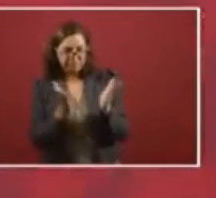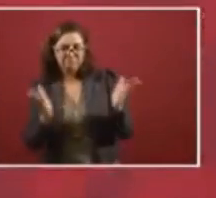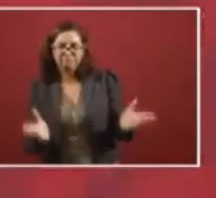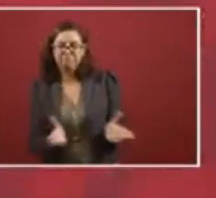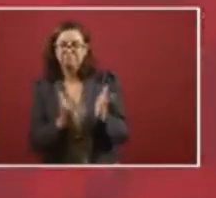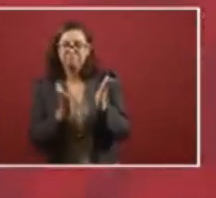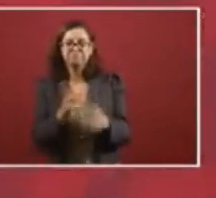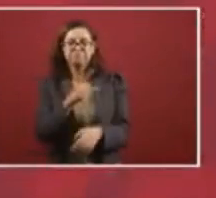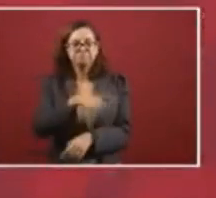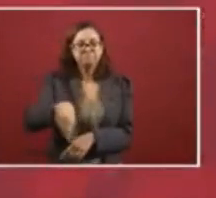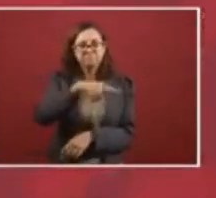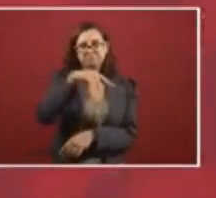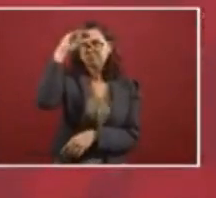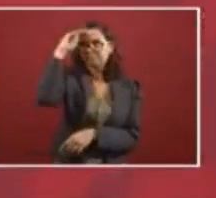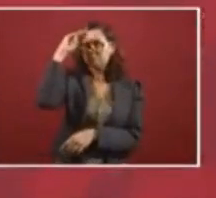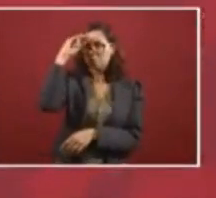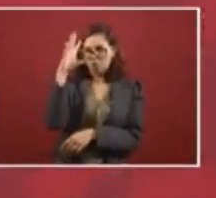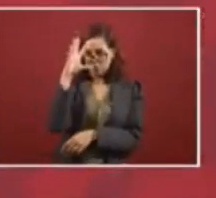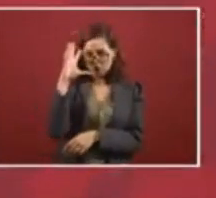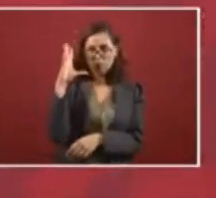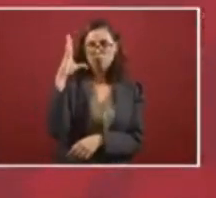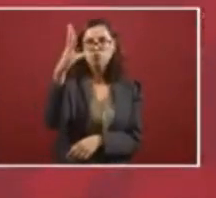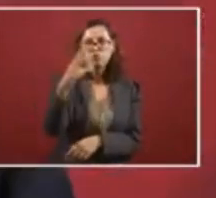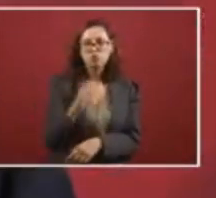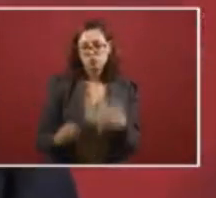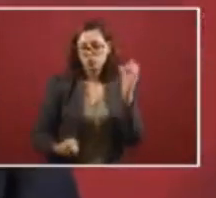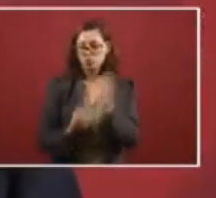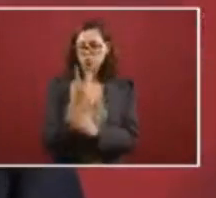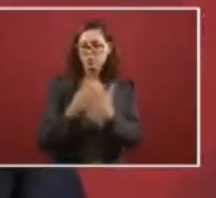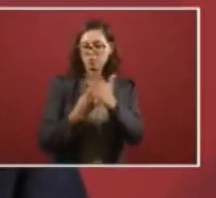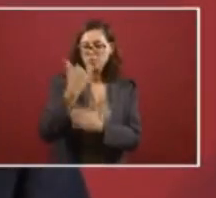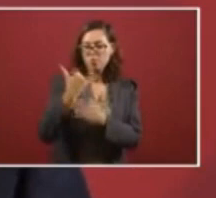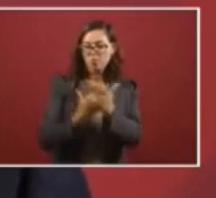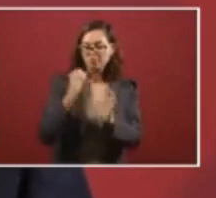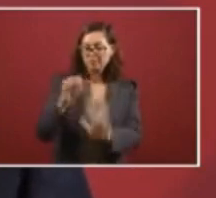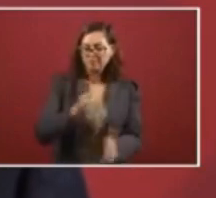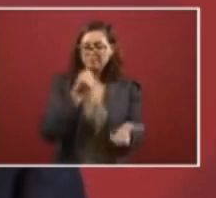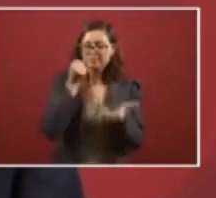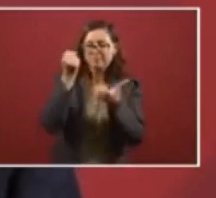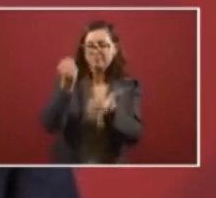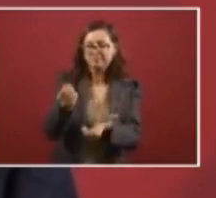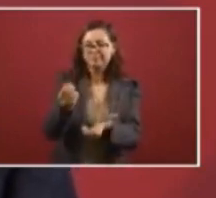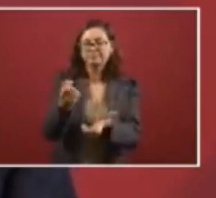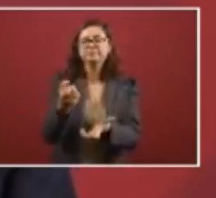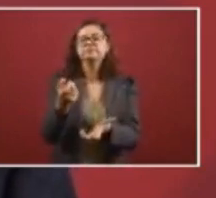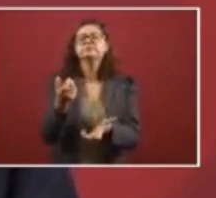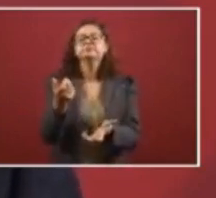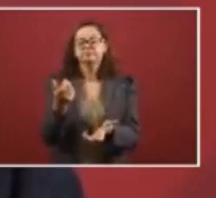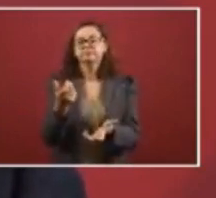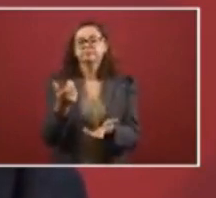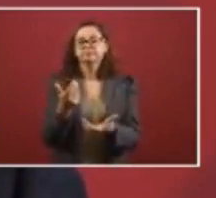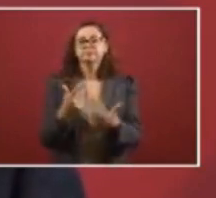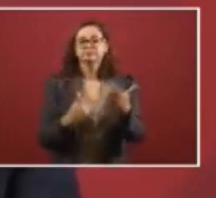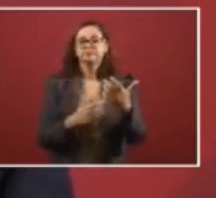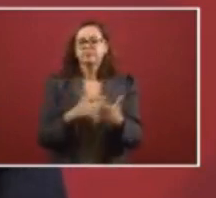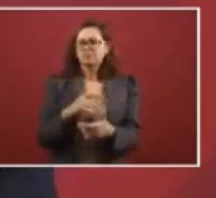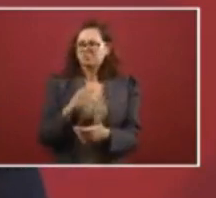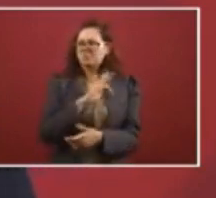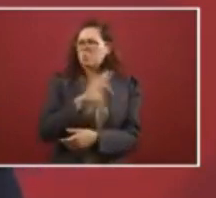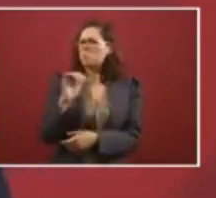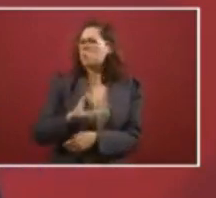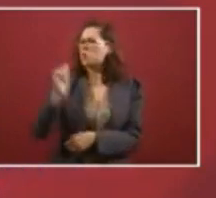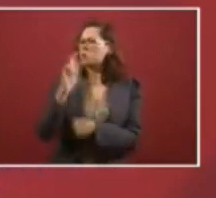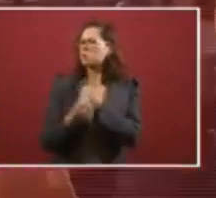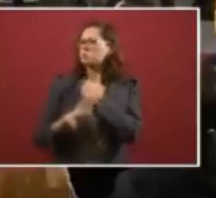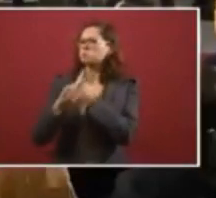business companies that they will be able to think on the long term of investment projects